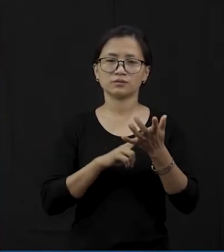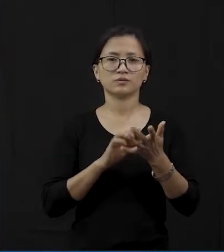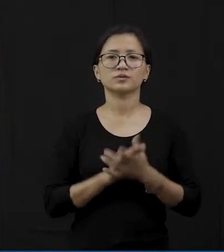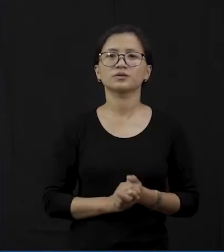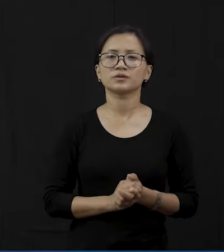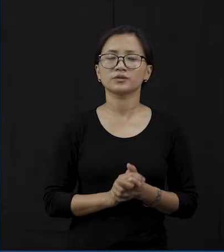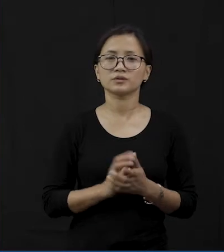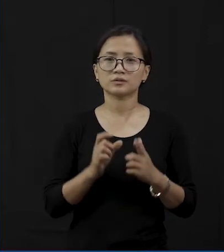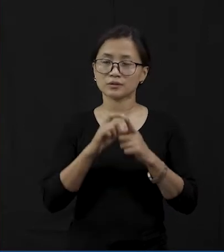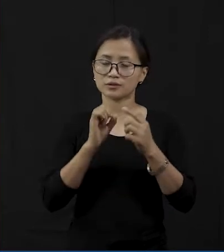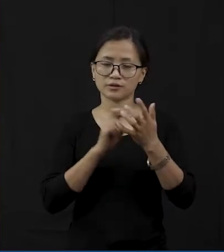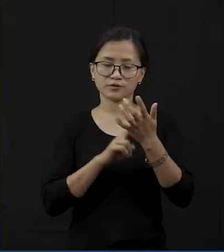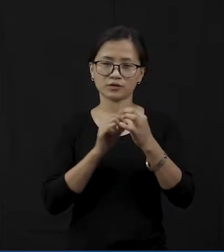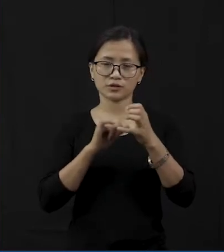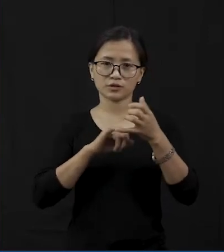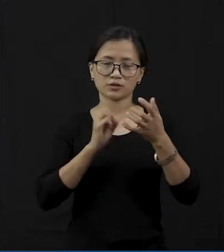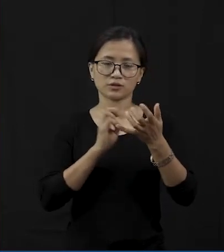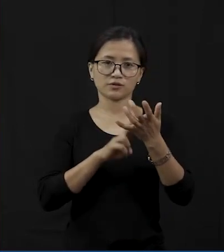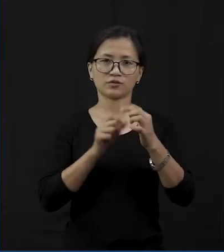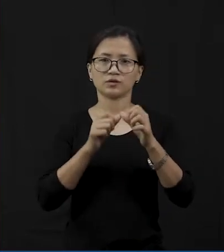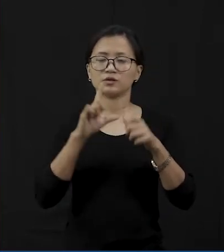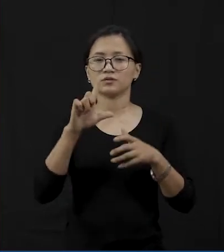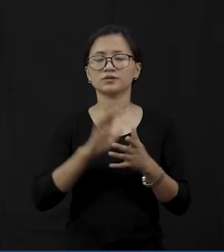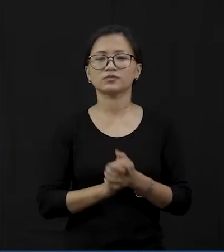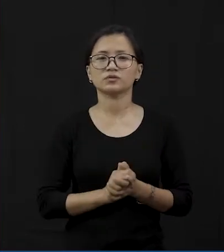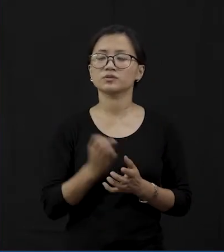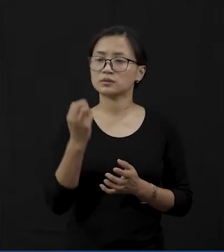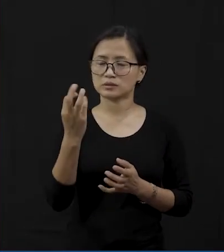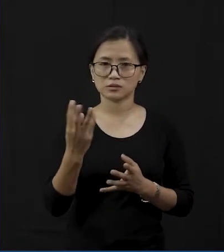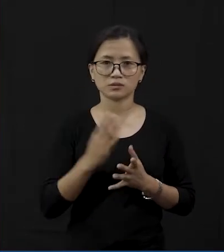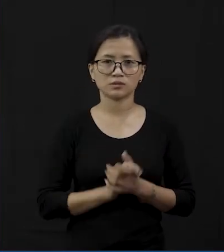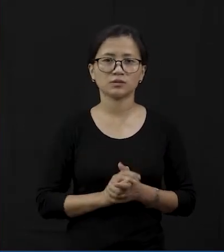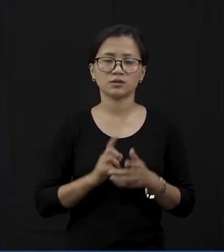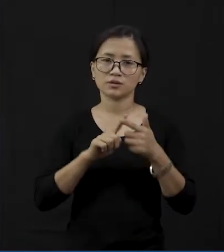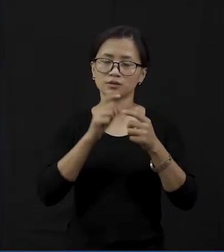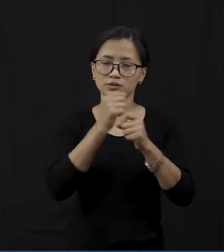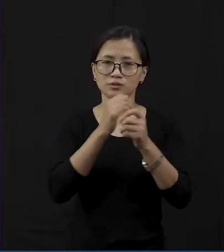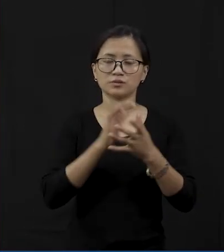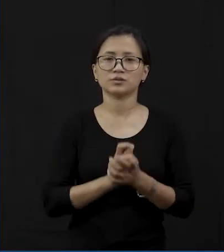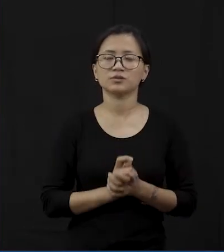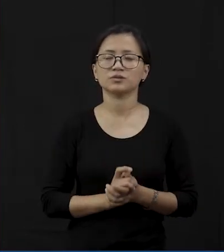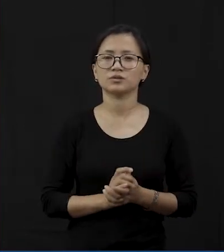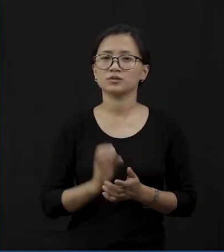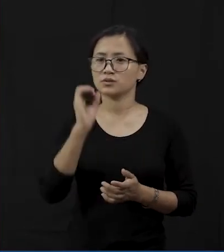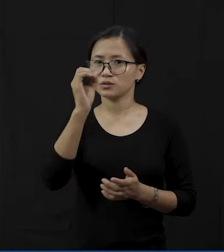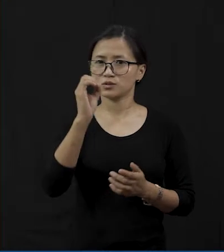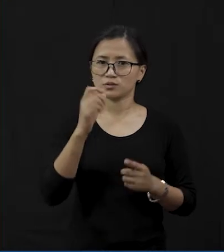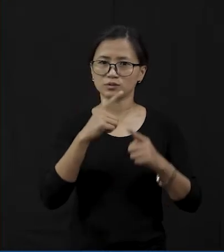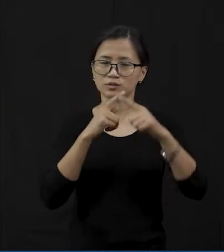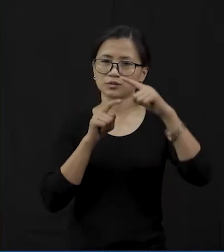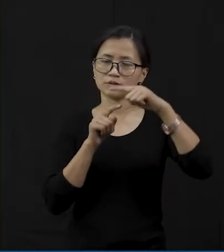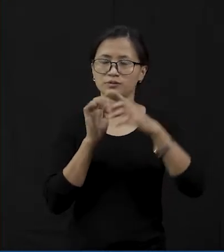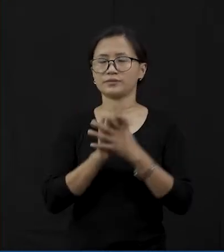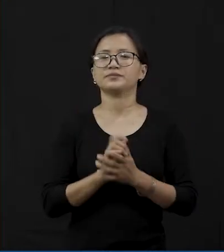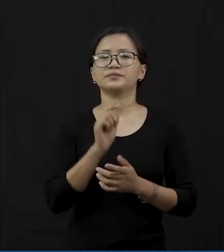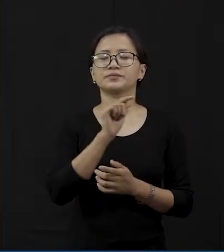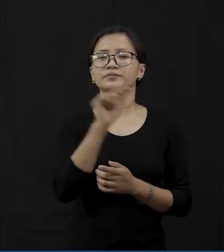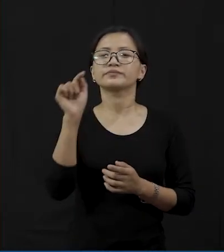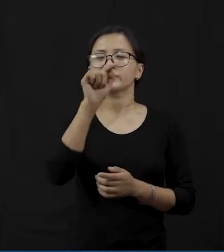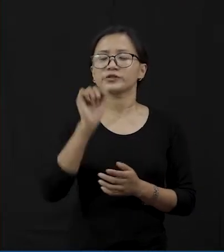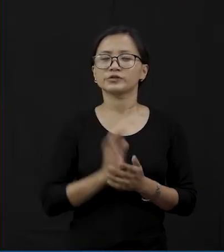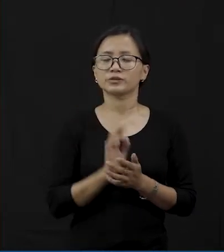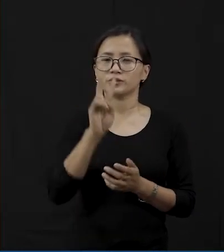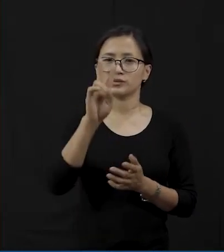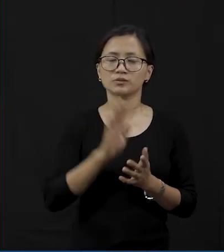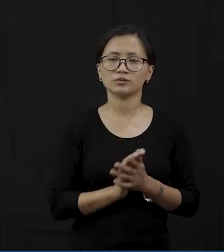is divisible by 2. Here, let's check it out an example. 0 divided by 2. So 2 into 0